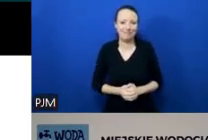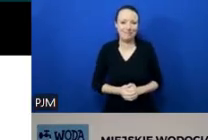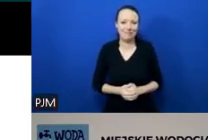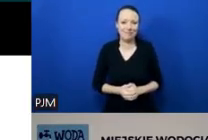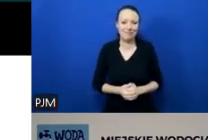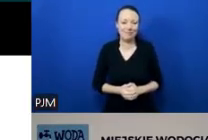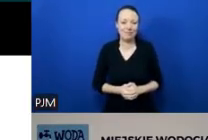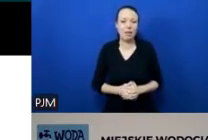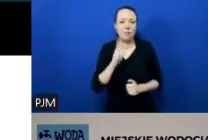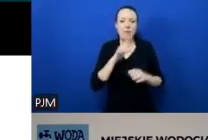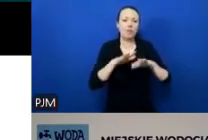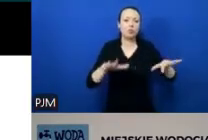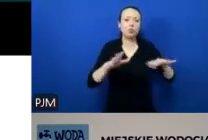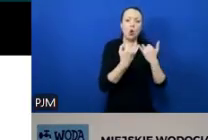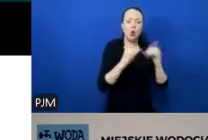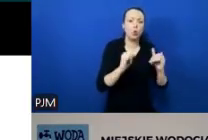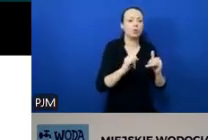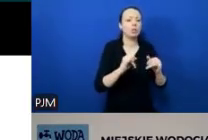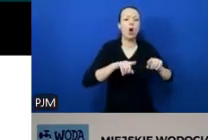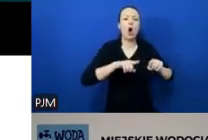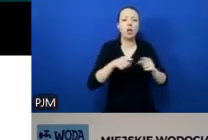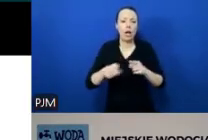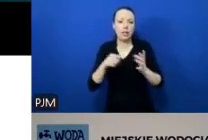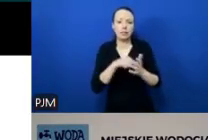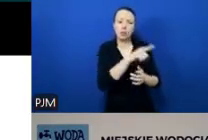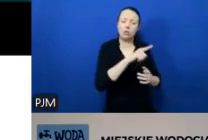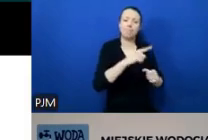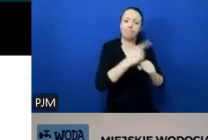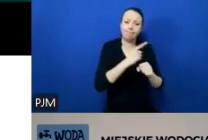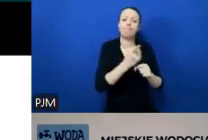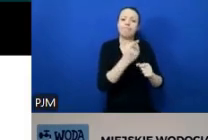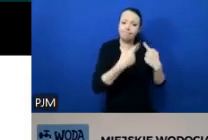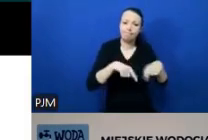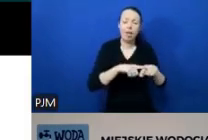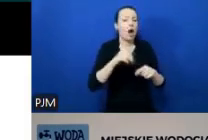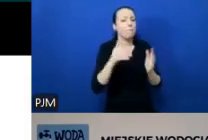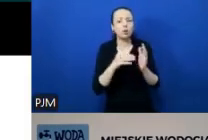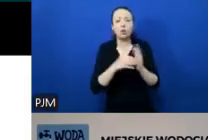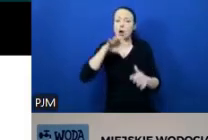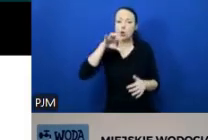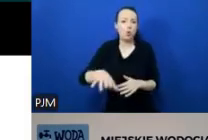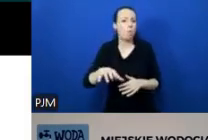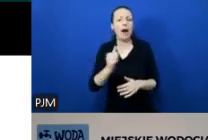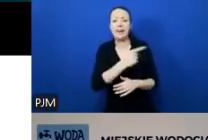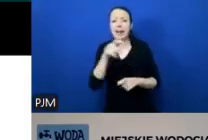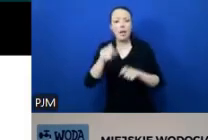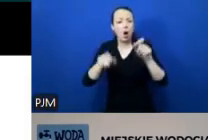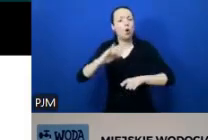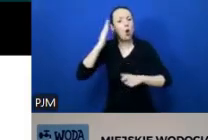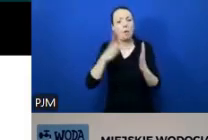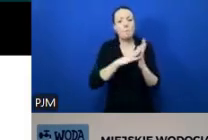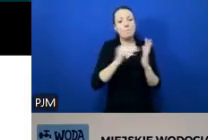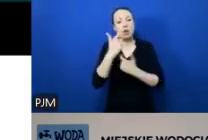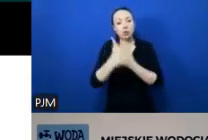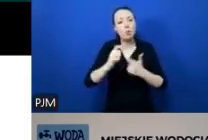unit that undertakes such a task, you need a team of people who are able to create such models,